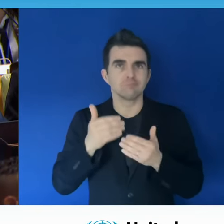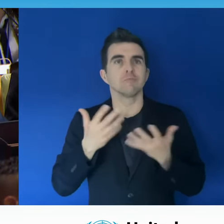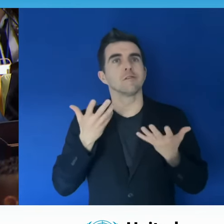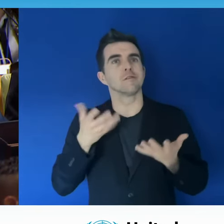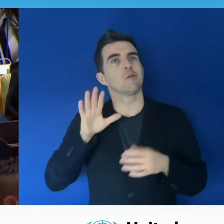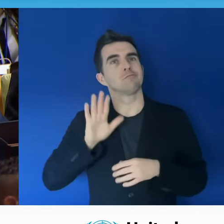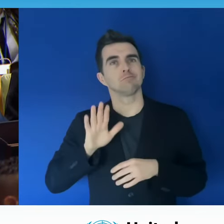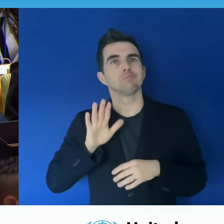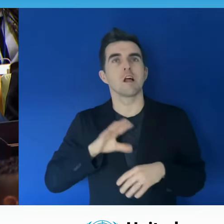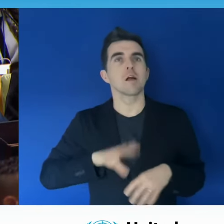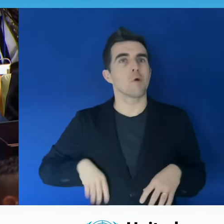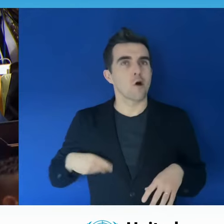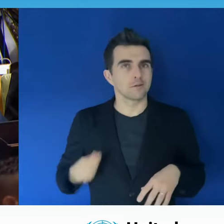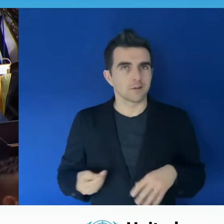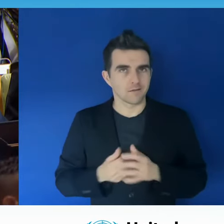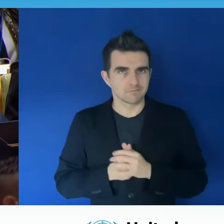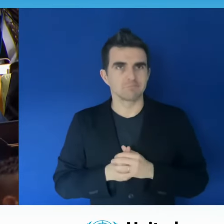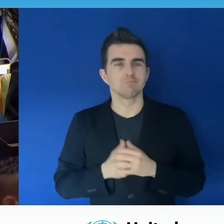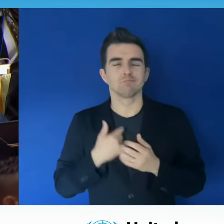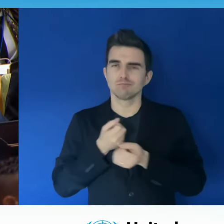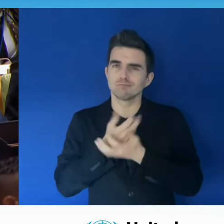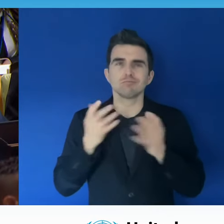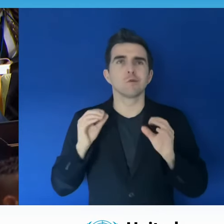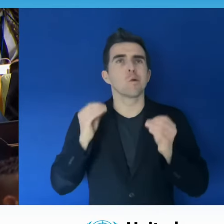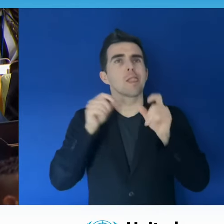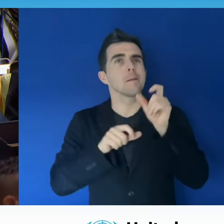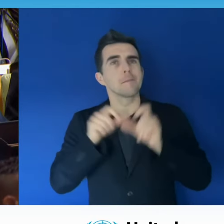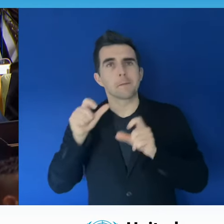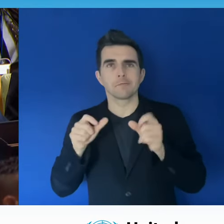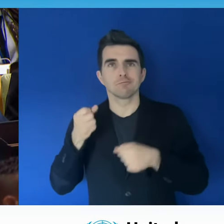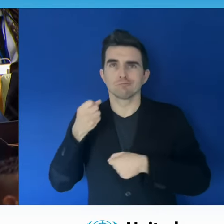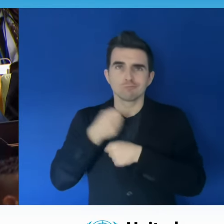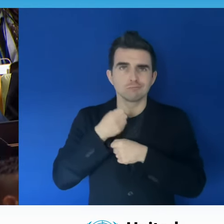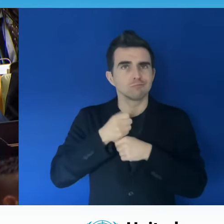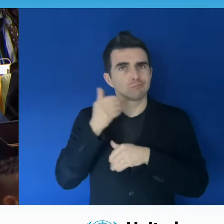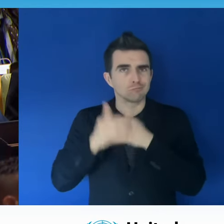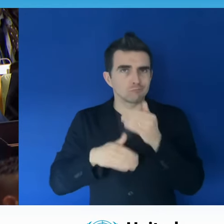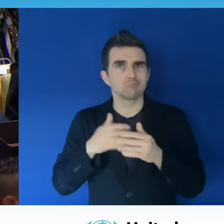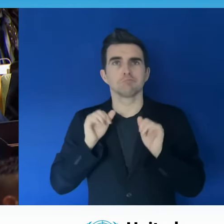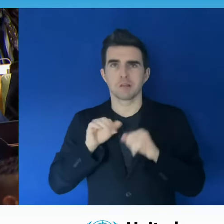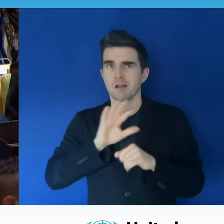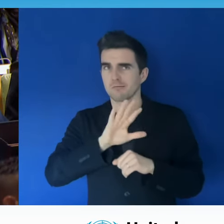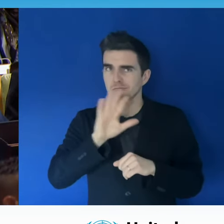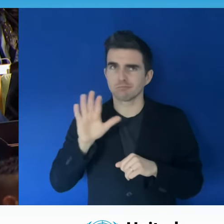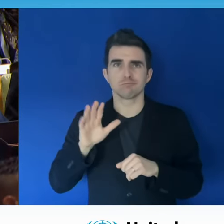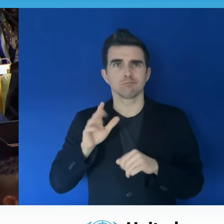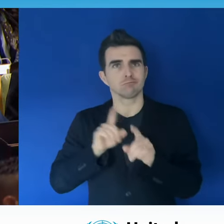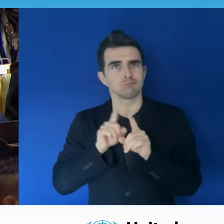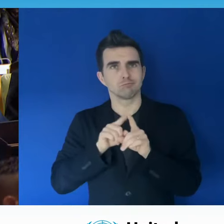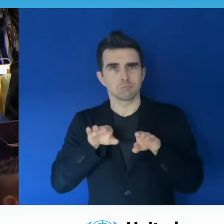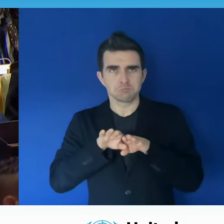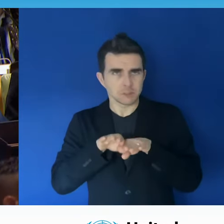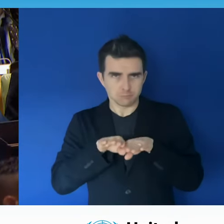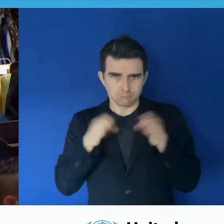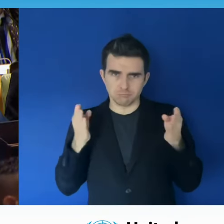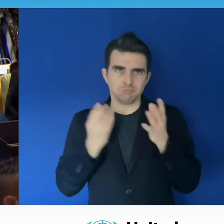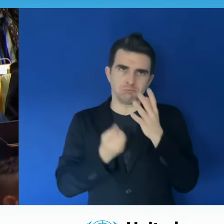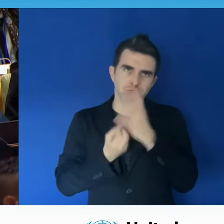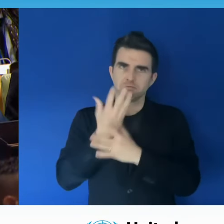access to education, career development, decent work, especially to become national and global